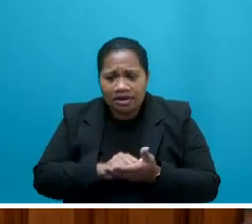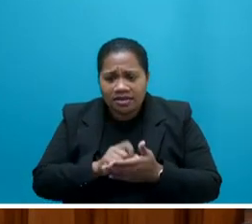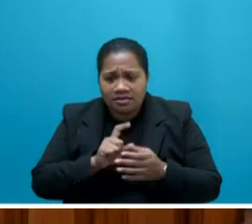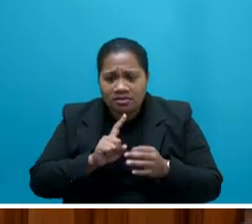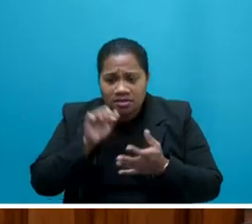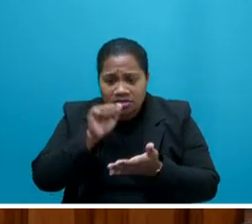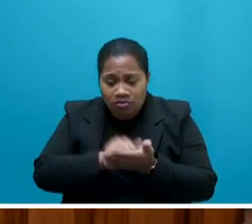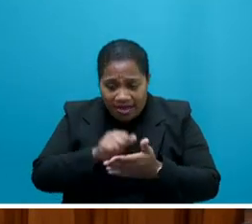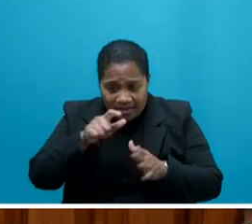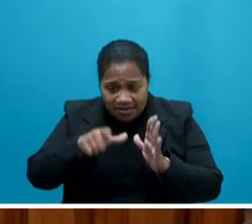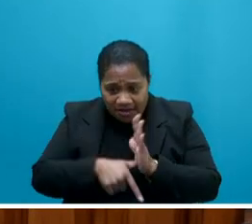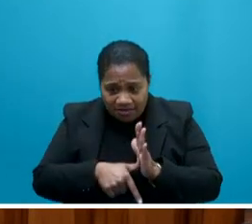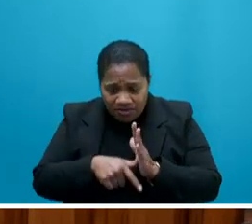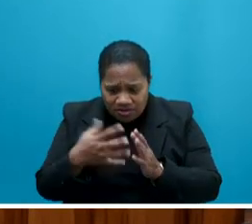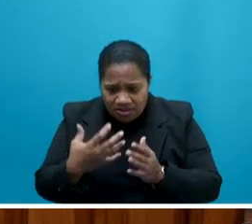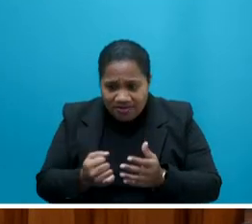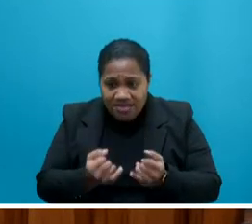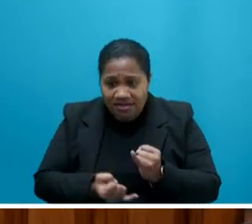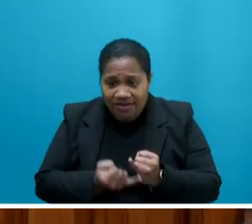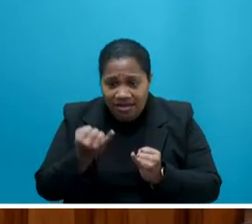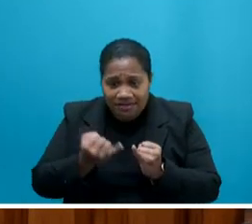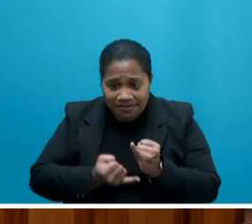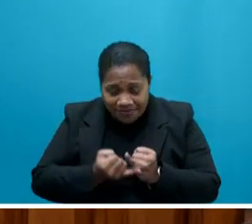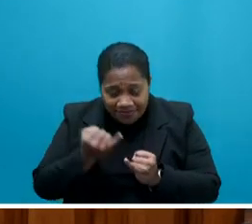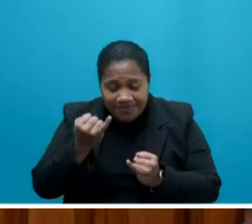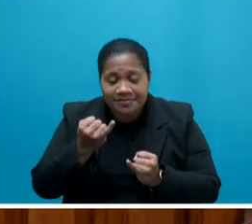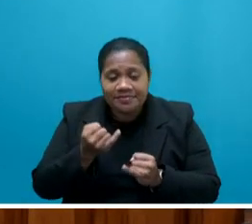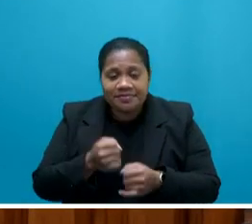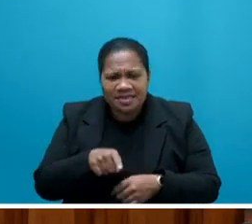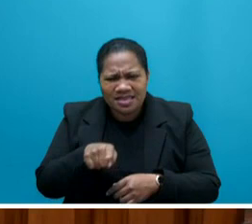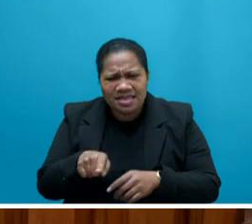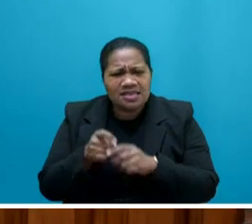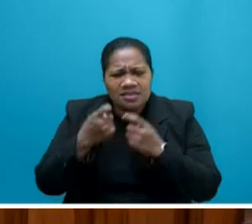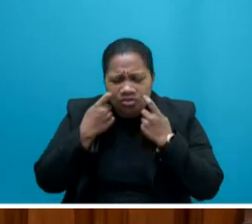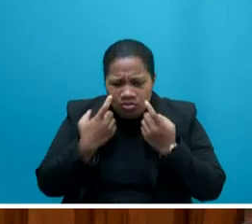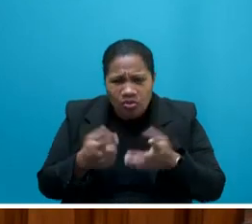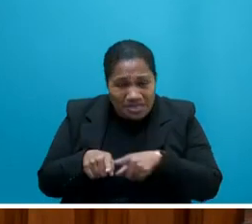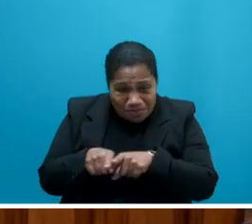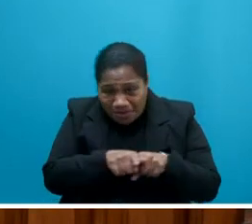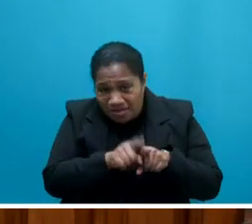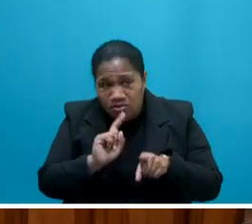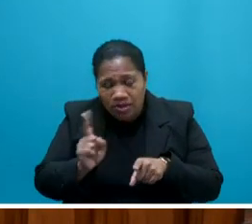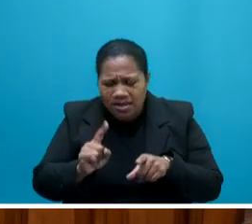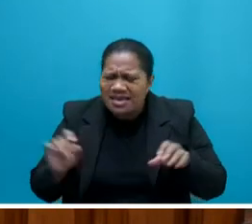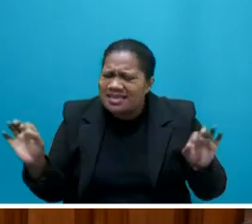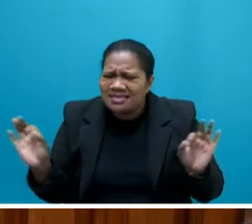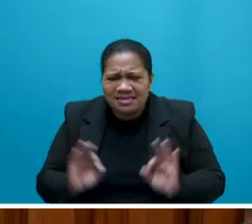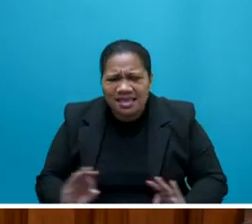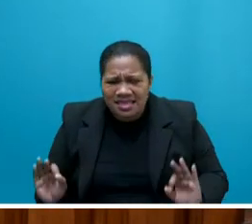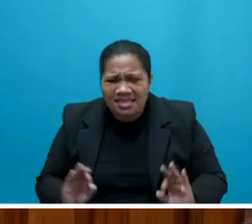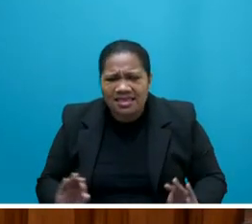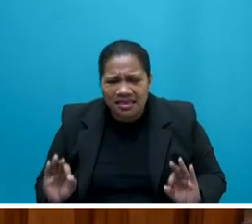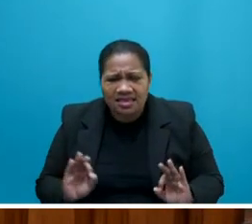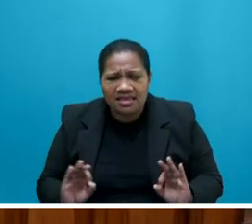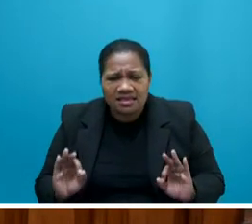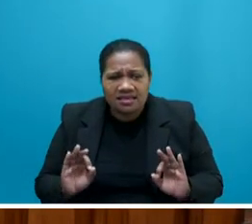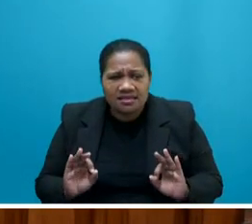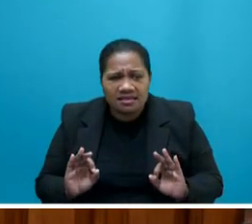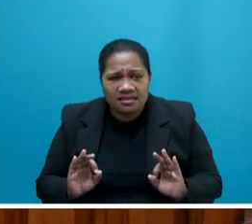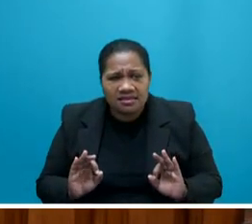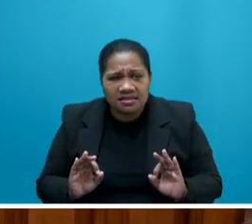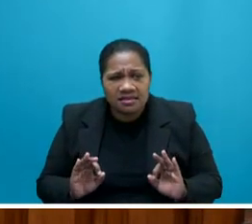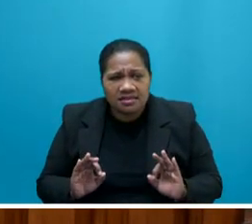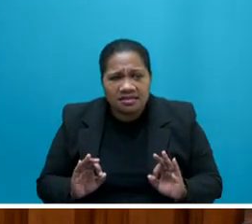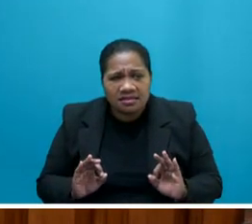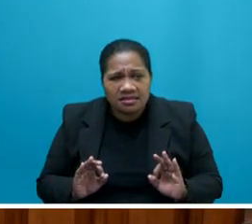silver." Mr. Speaker, sir, it simply means that there is nothing more to conceal or hide in this august House or